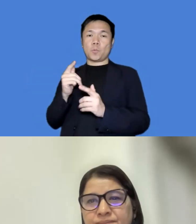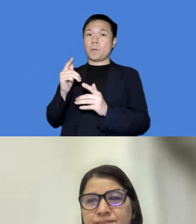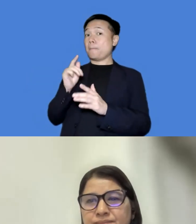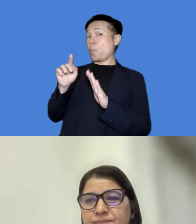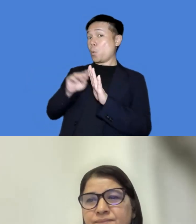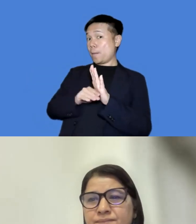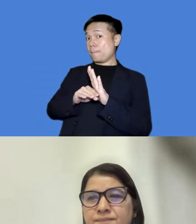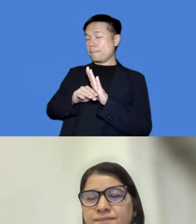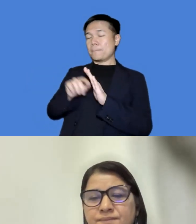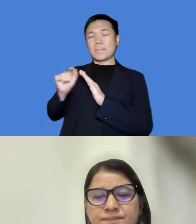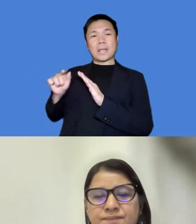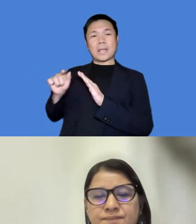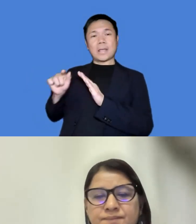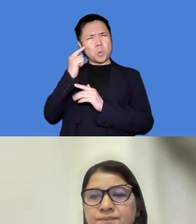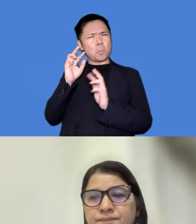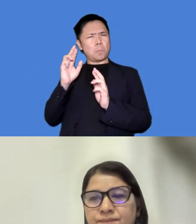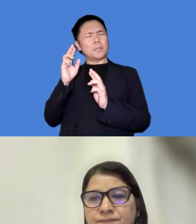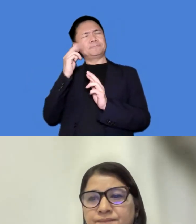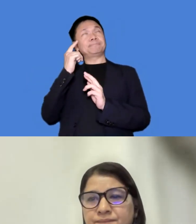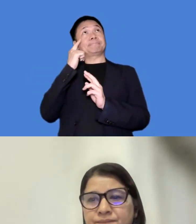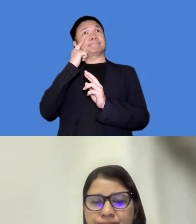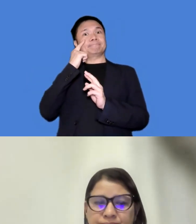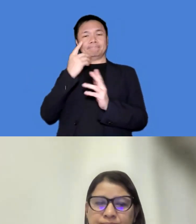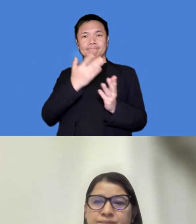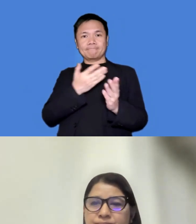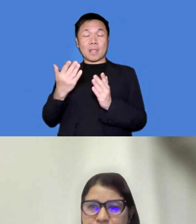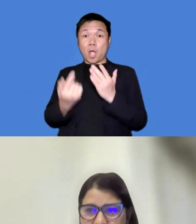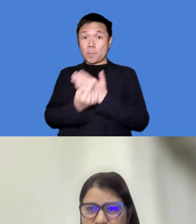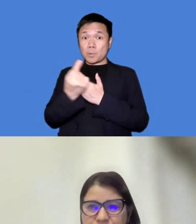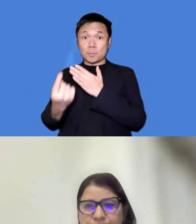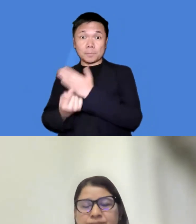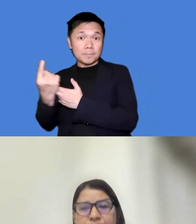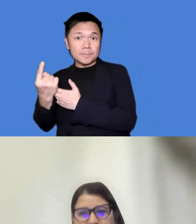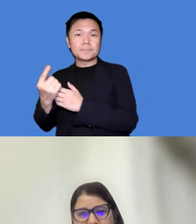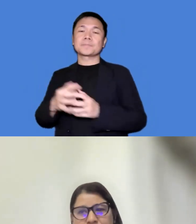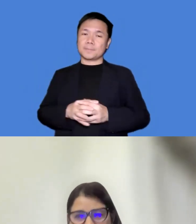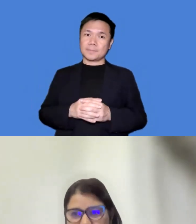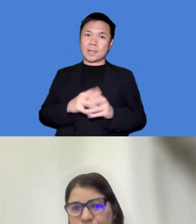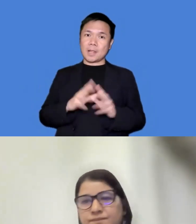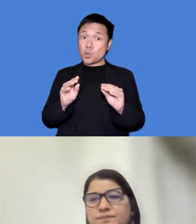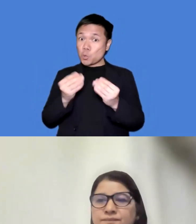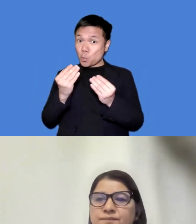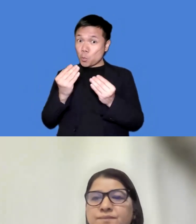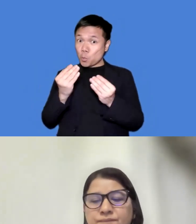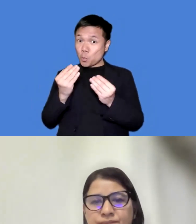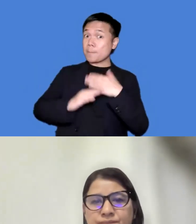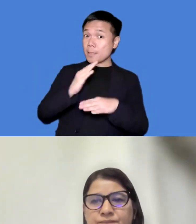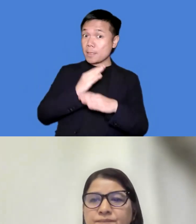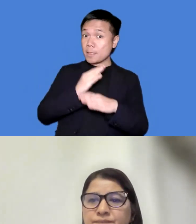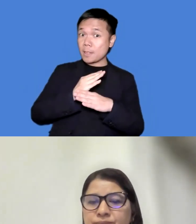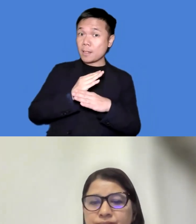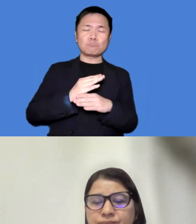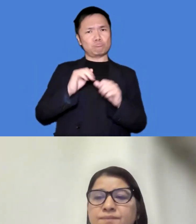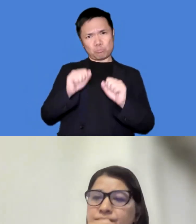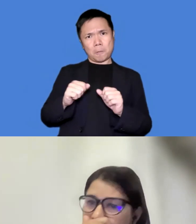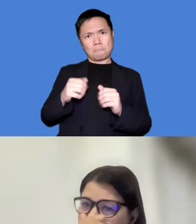programs we are highlighting the opportunities that youth with disabilities can avail in